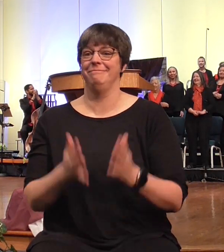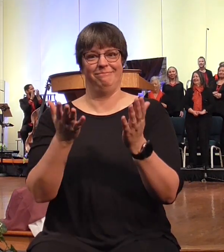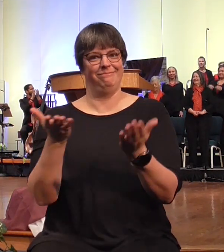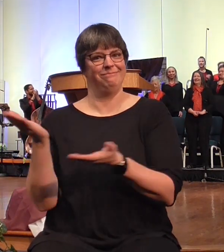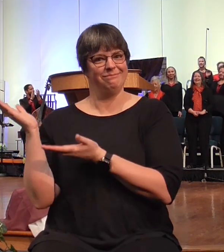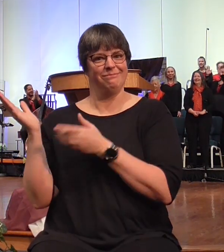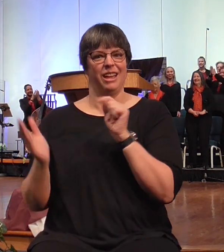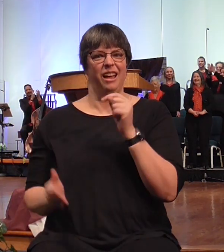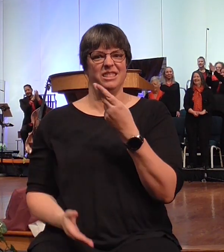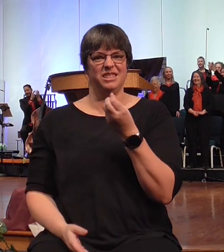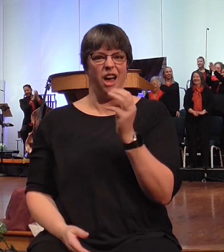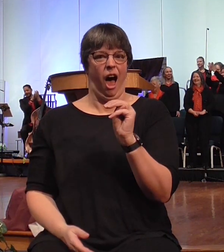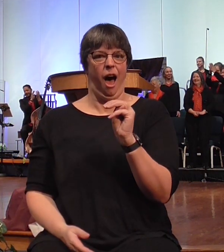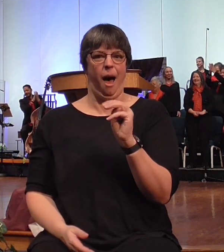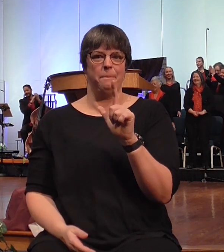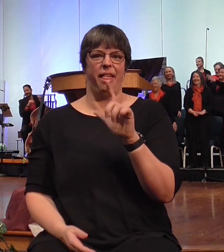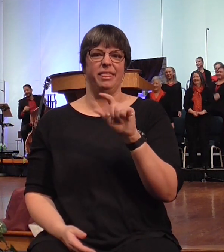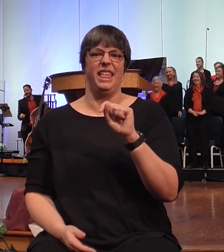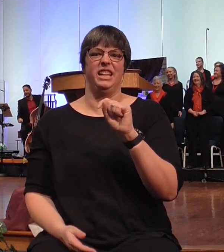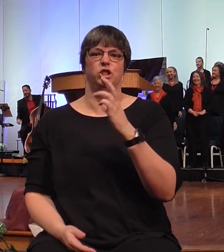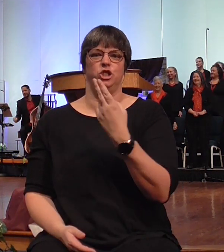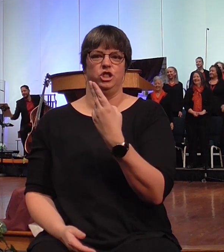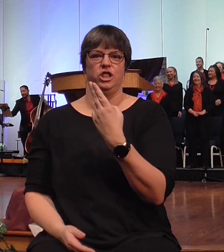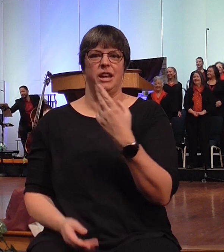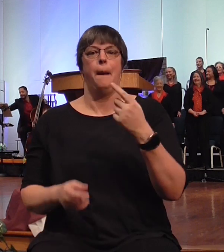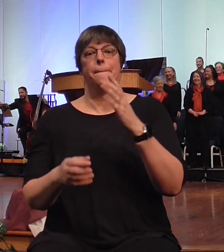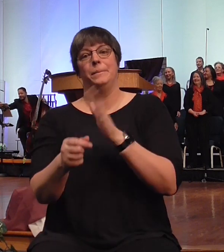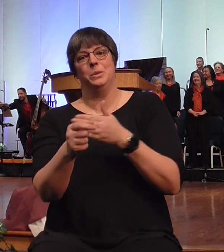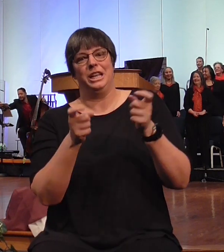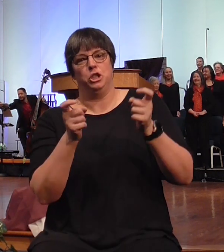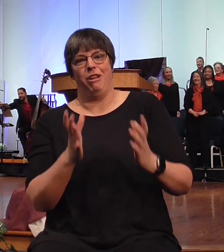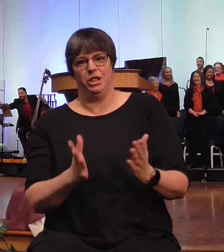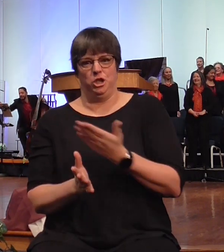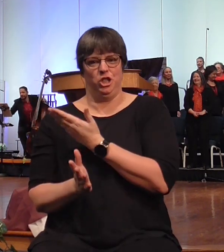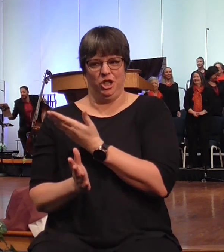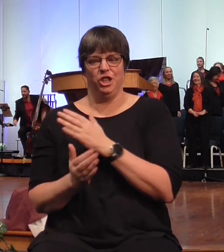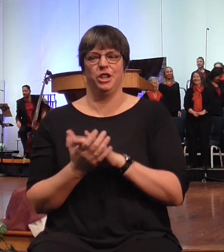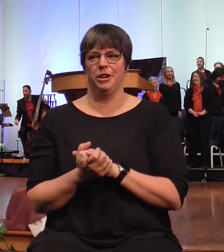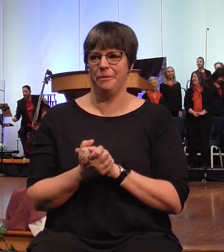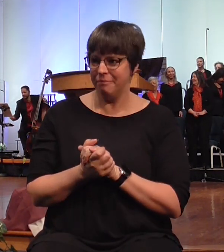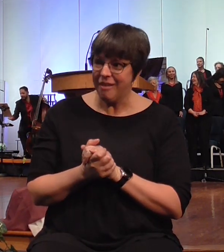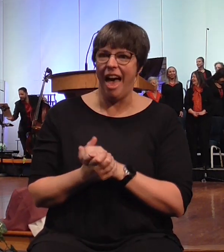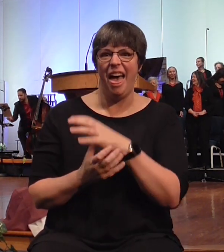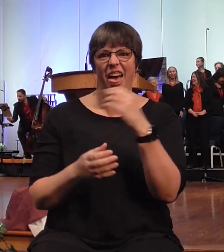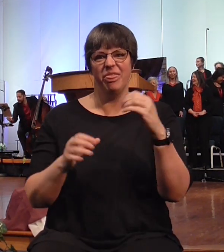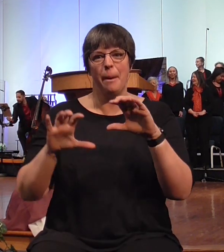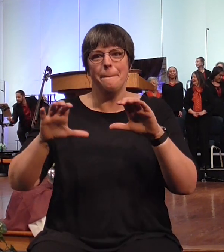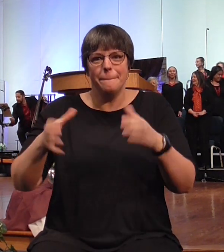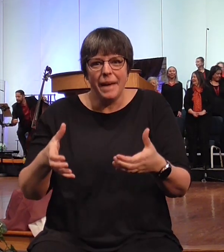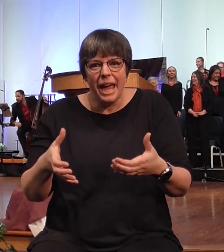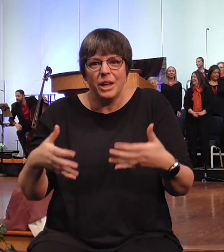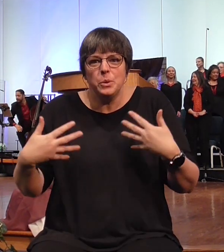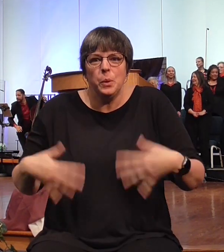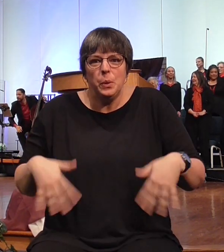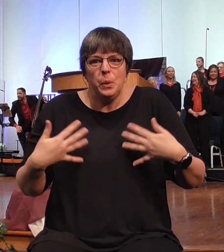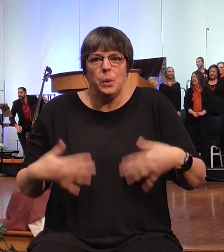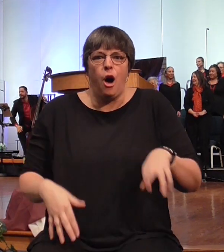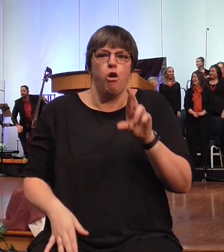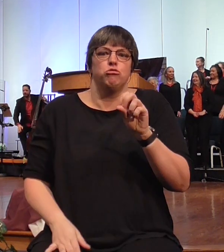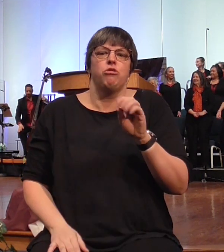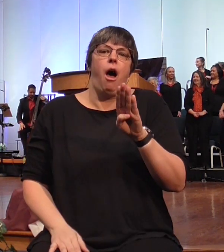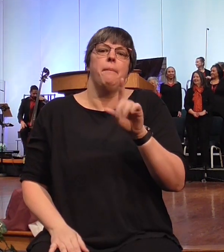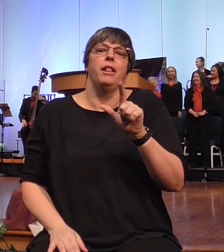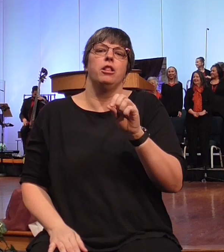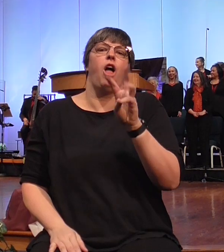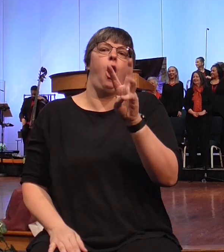Mr. Tom Litch, music director, the Mile High Choir, and this incredible band this day, headed up by Rob